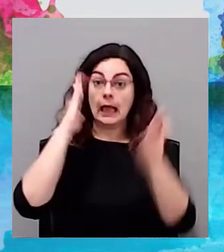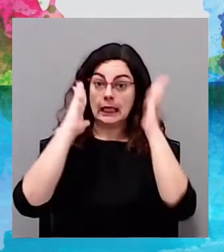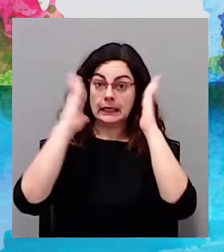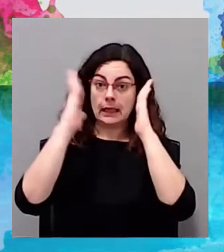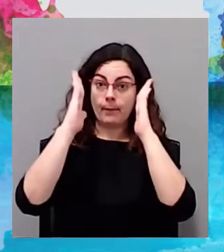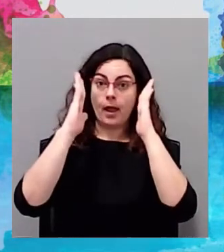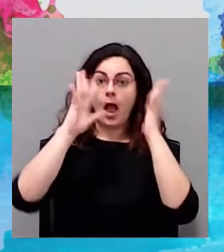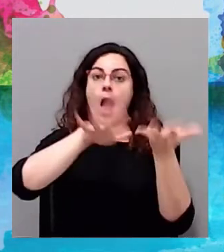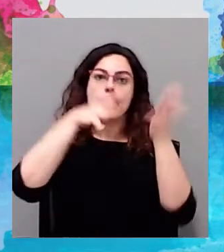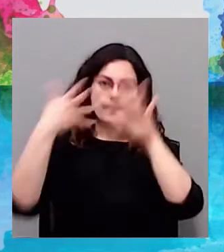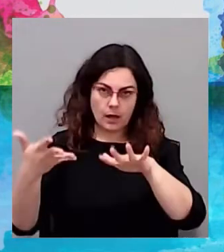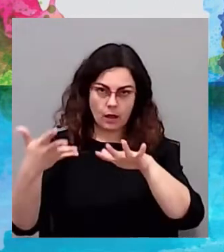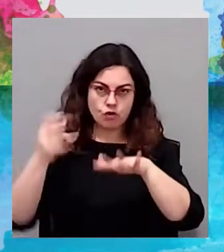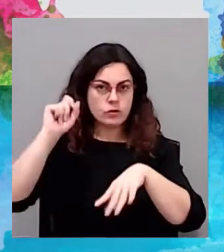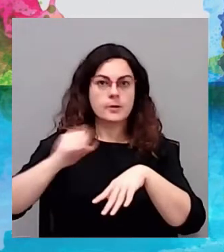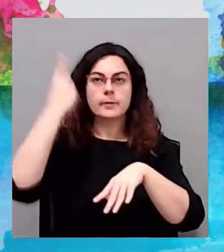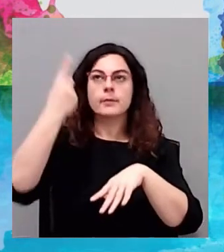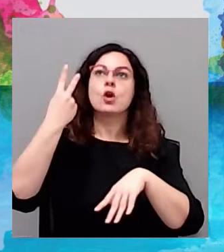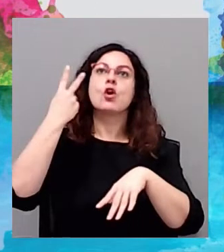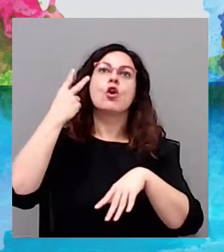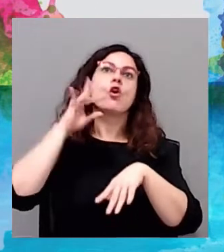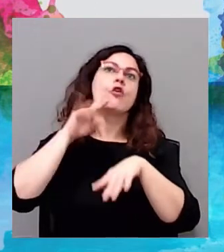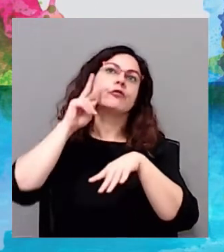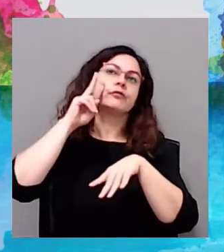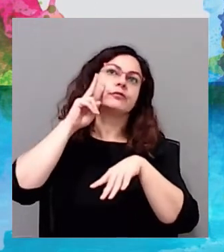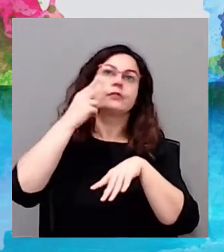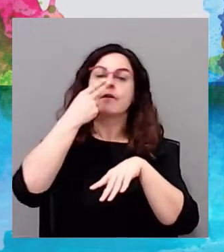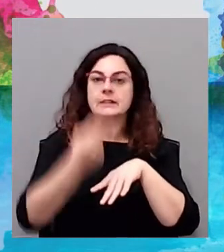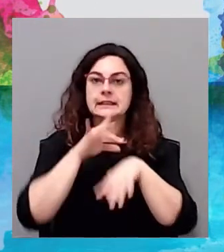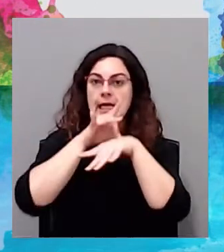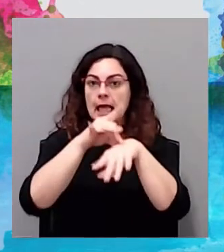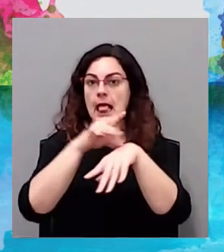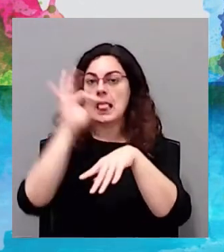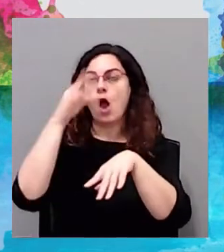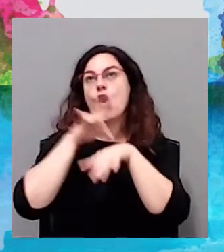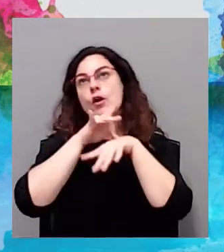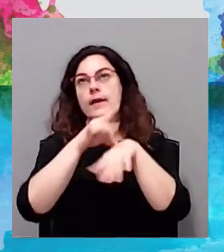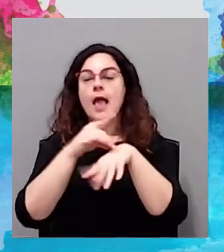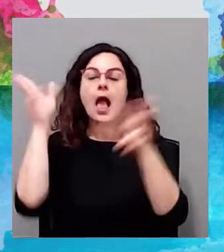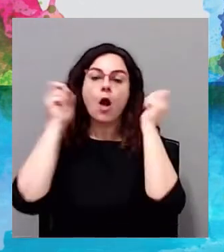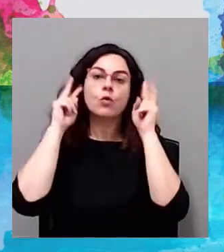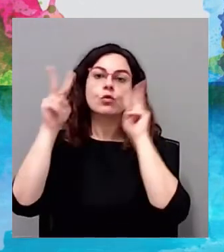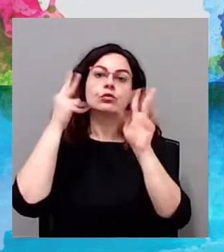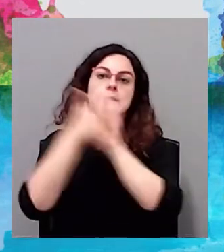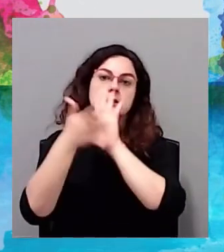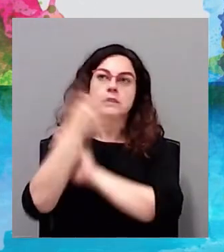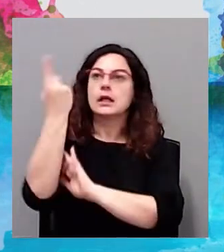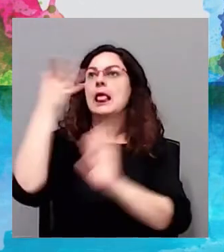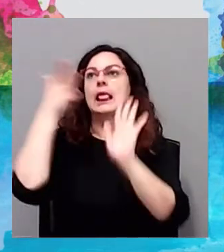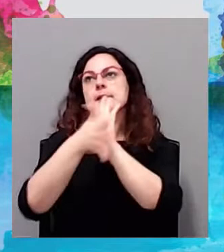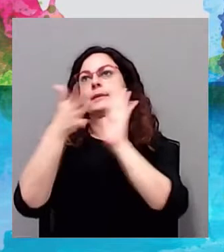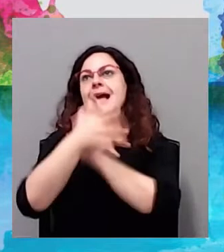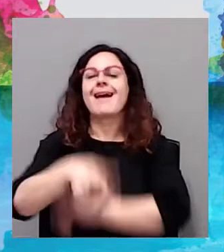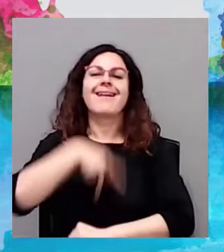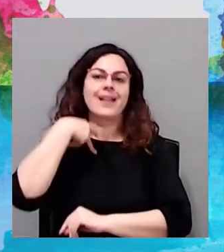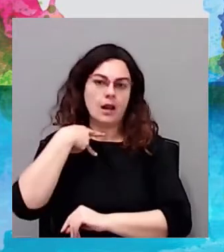in terms of application, in a guided visit, they start with the welcome, general description of the